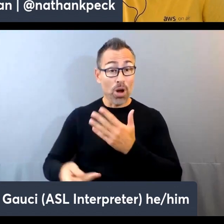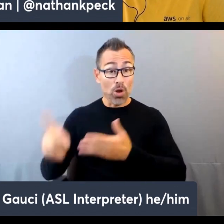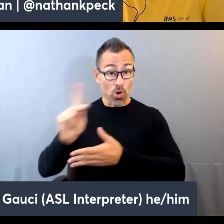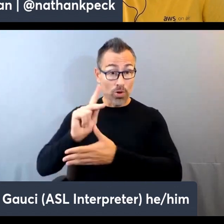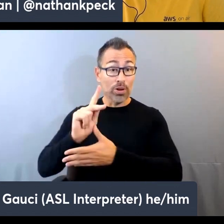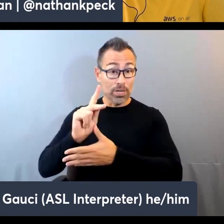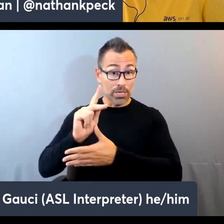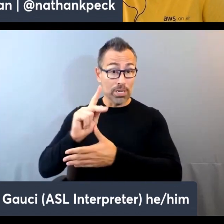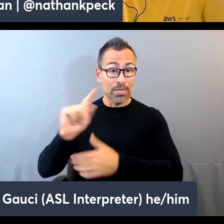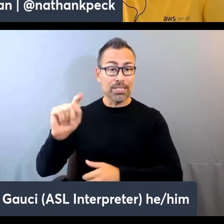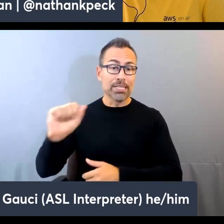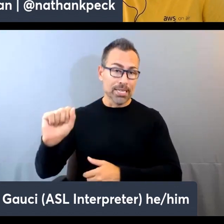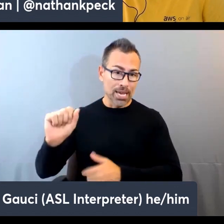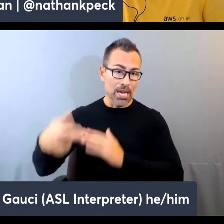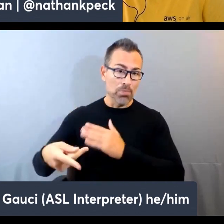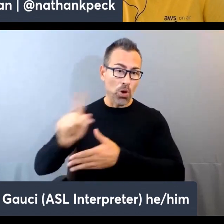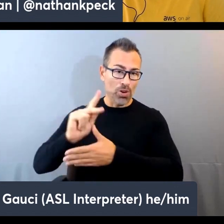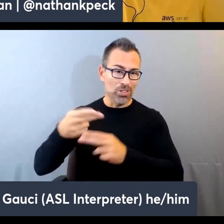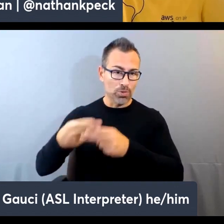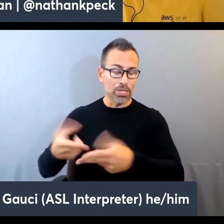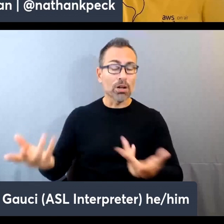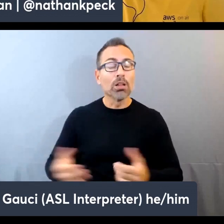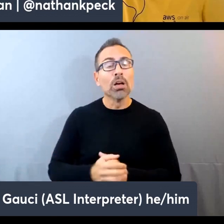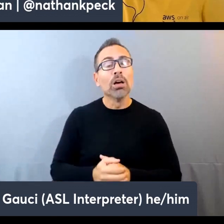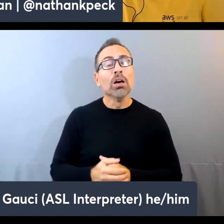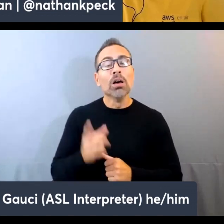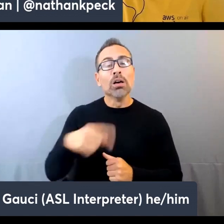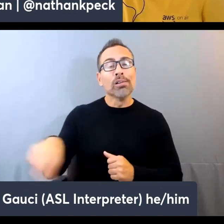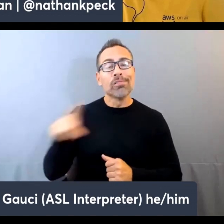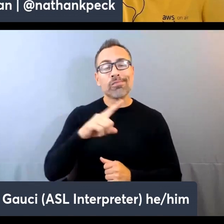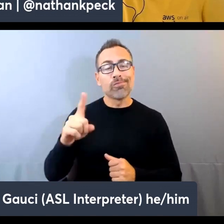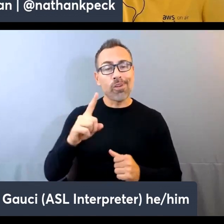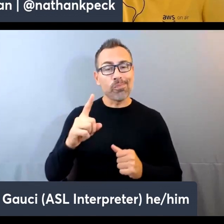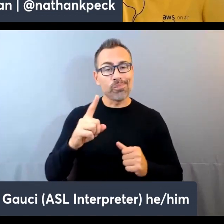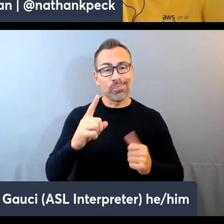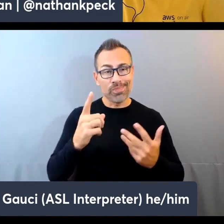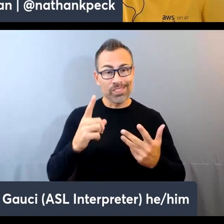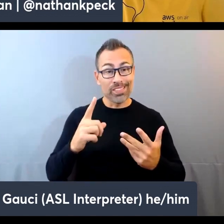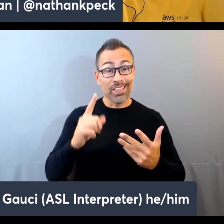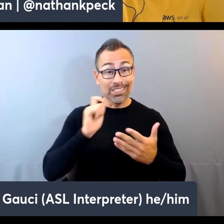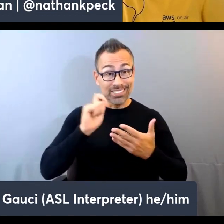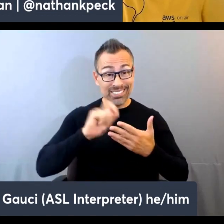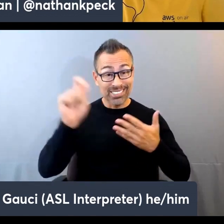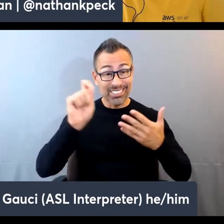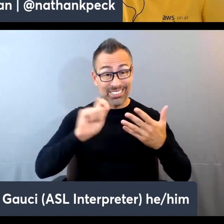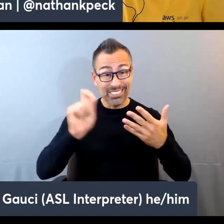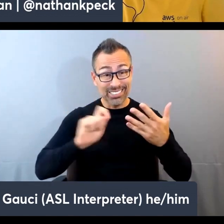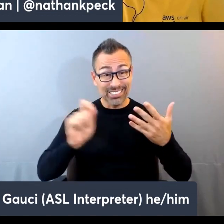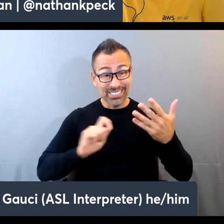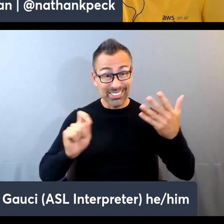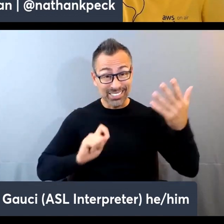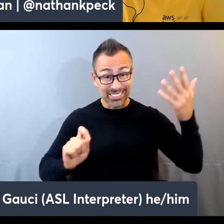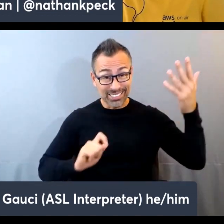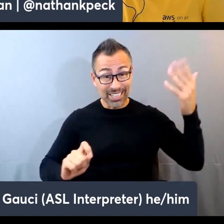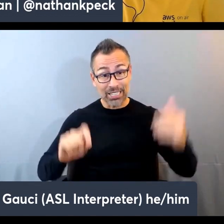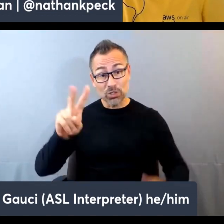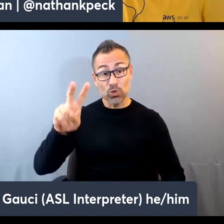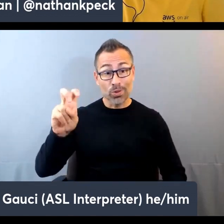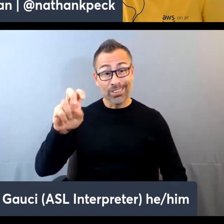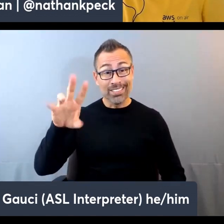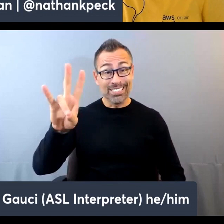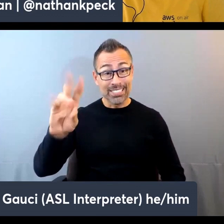the programmatic checks, the 270 programmatic checks, prioritize